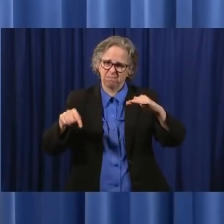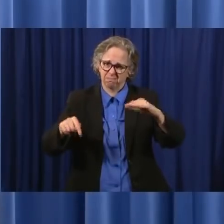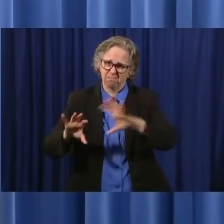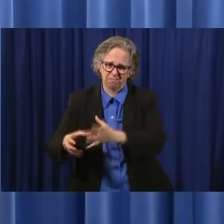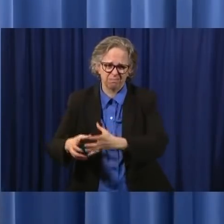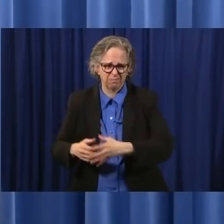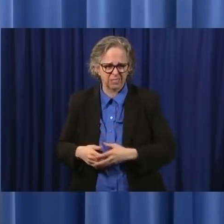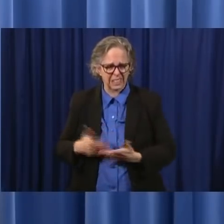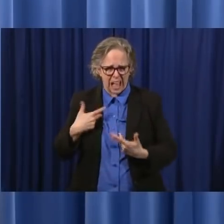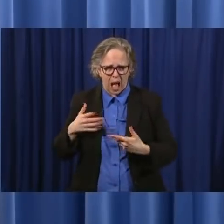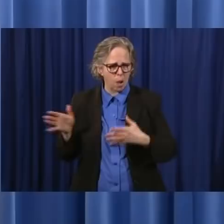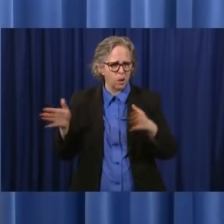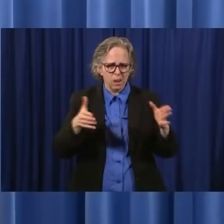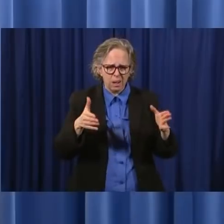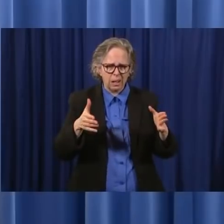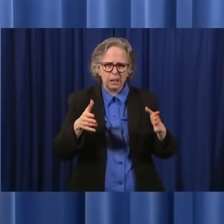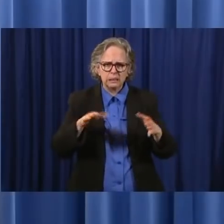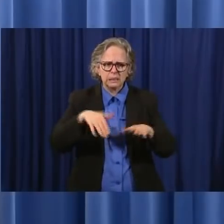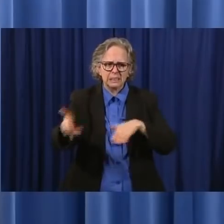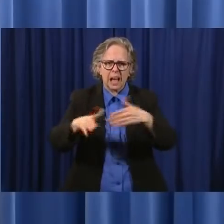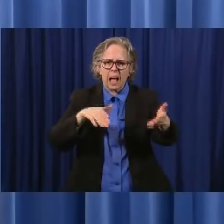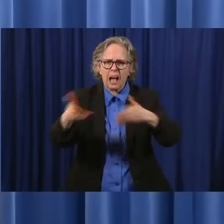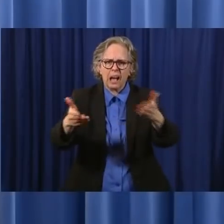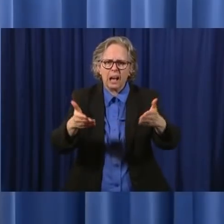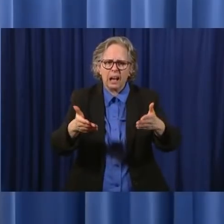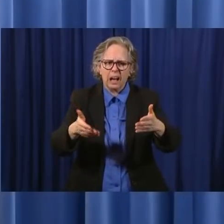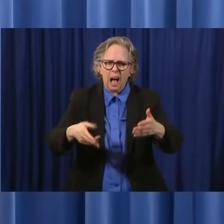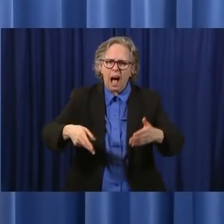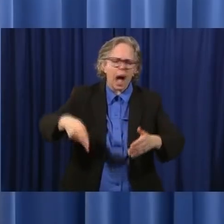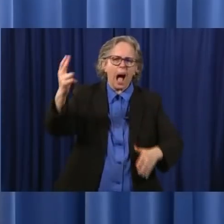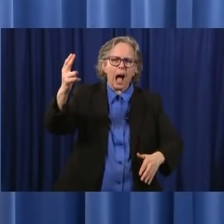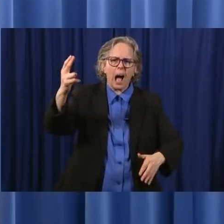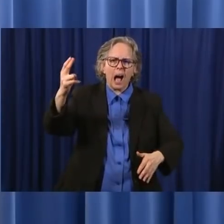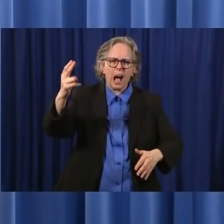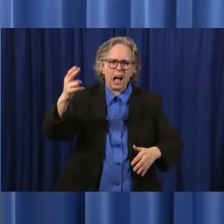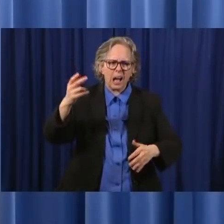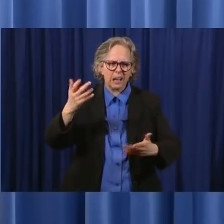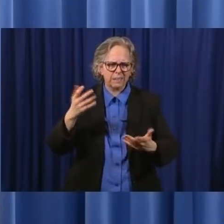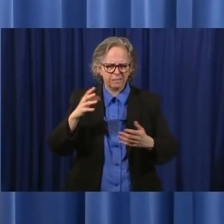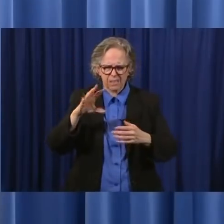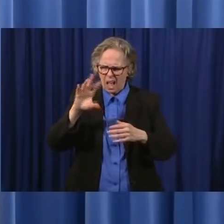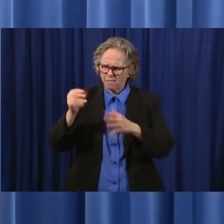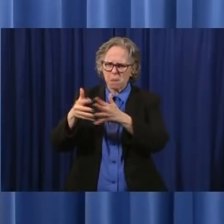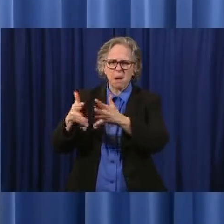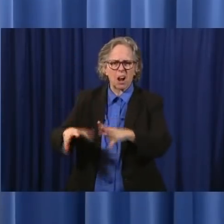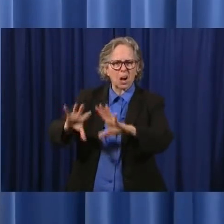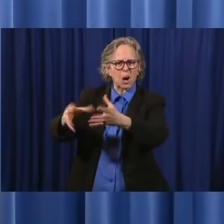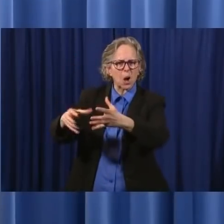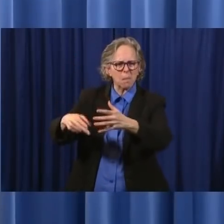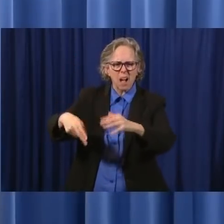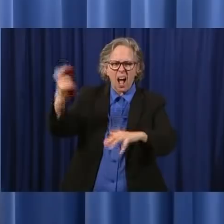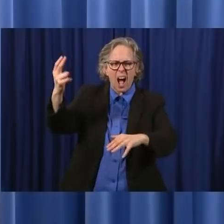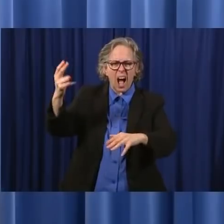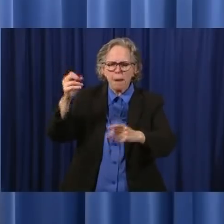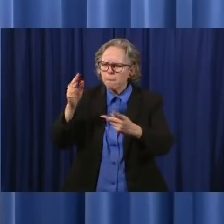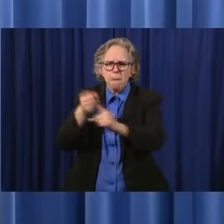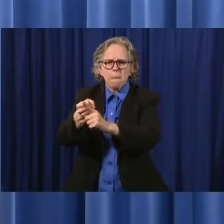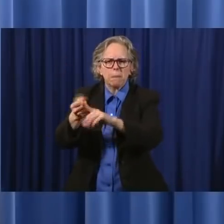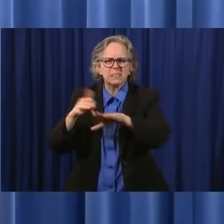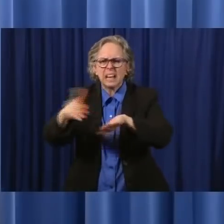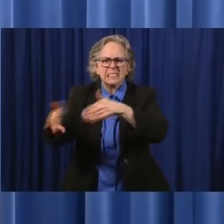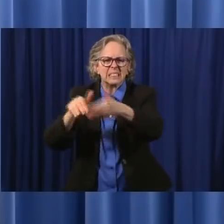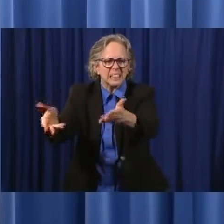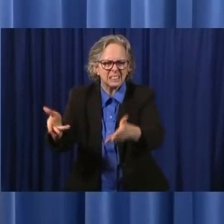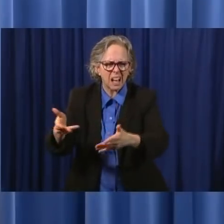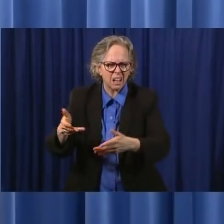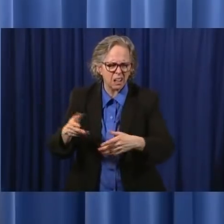rate and the number of African Americans who are dying of COVID-19 be at a much higher